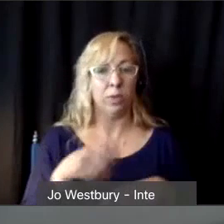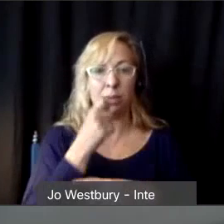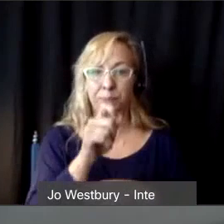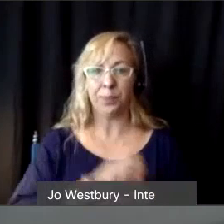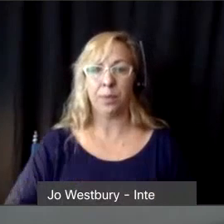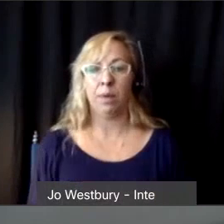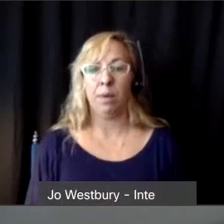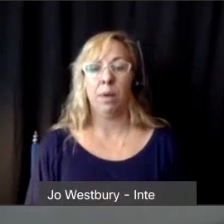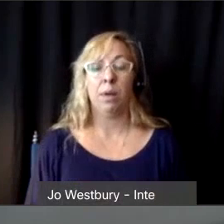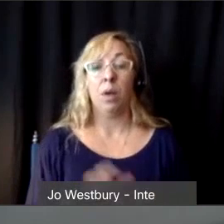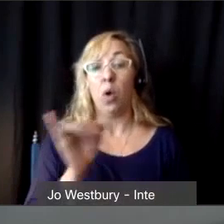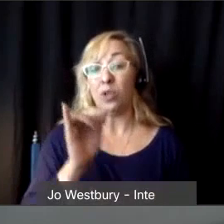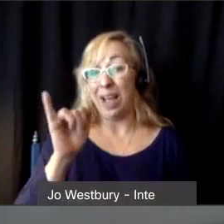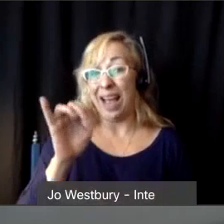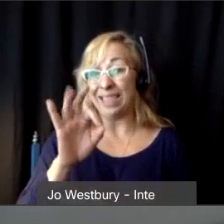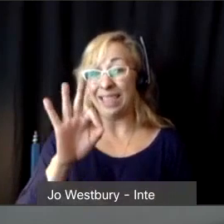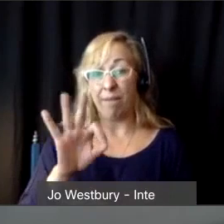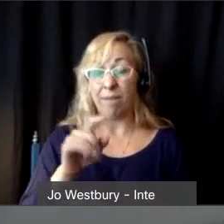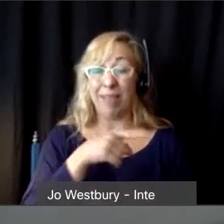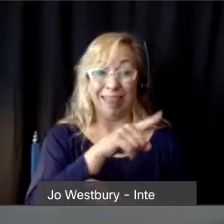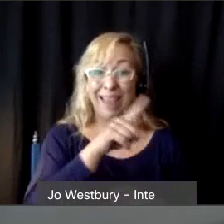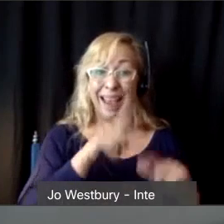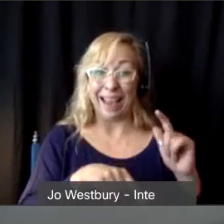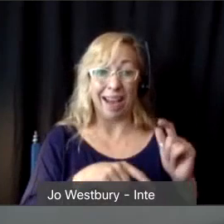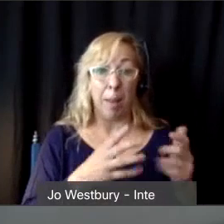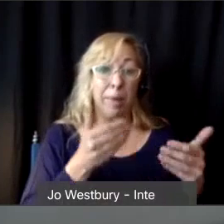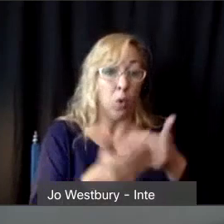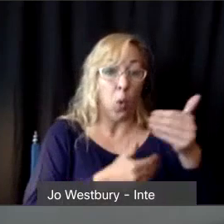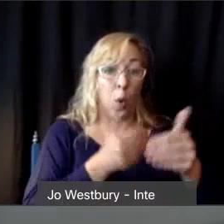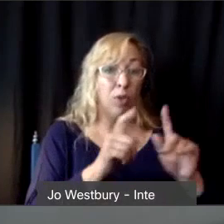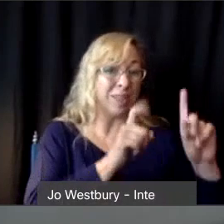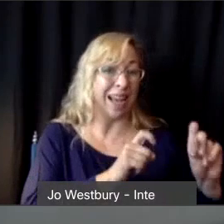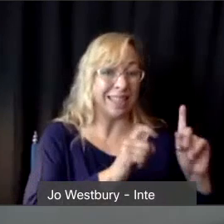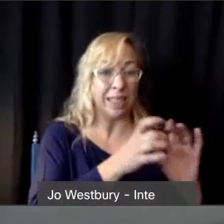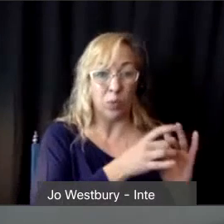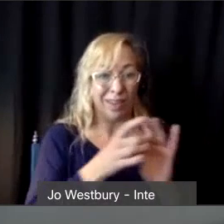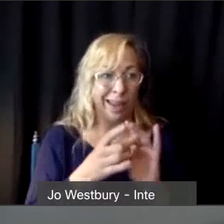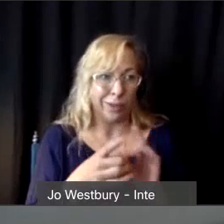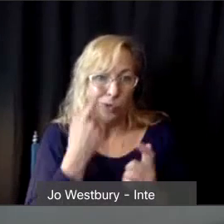And also the ICF must not be undergoing testing related to any outbreak.